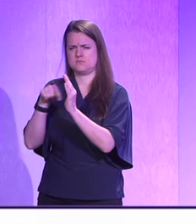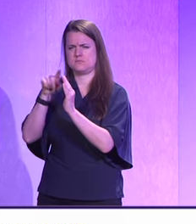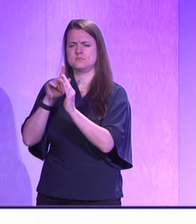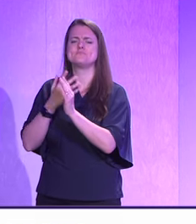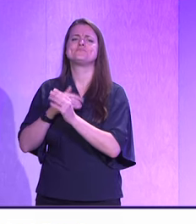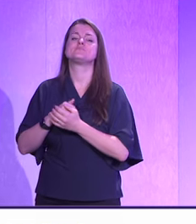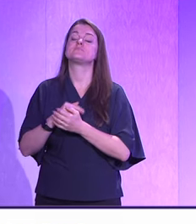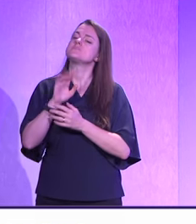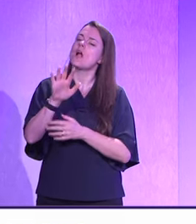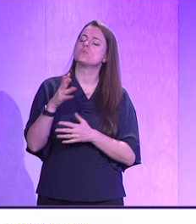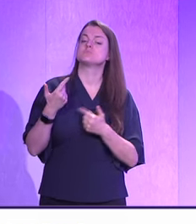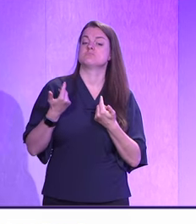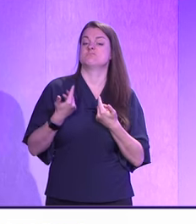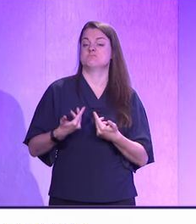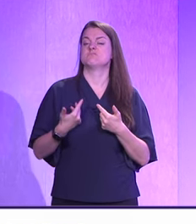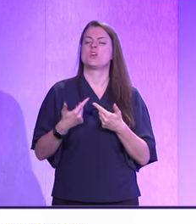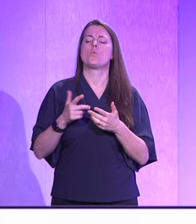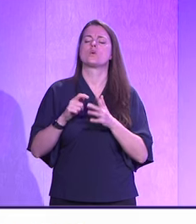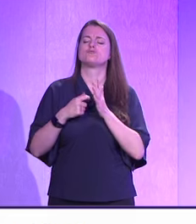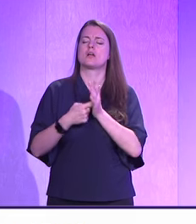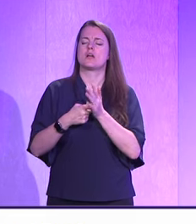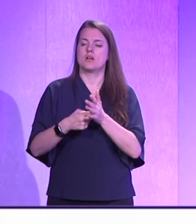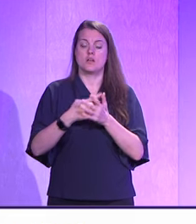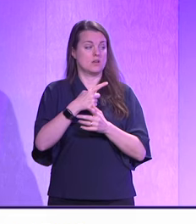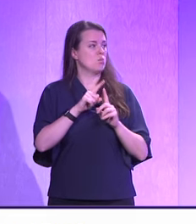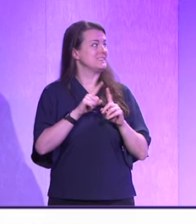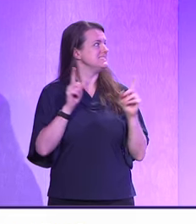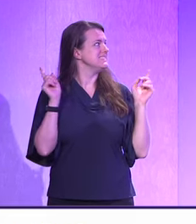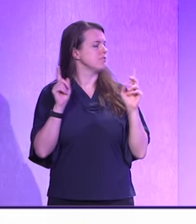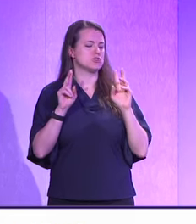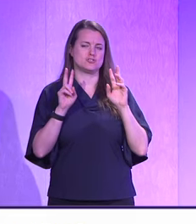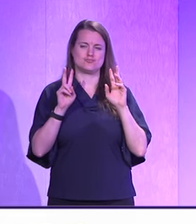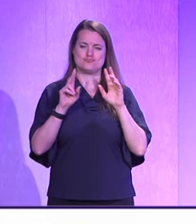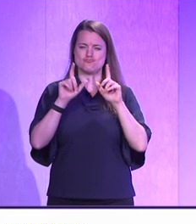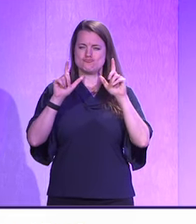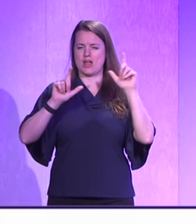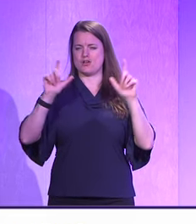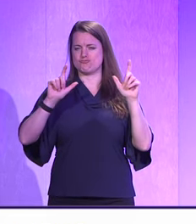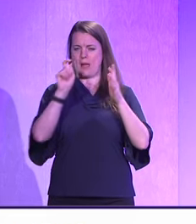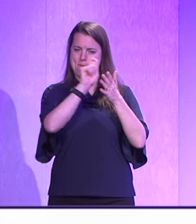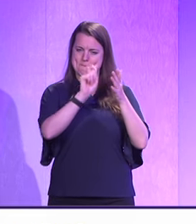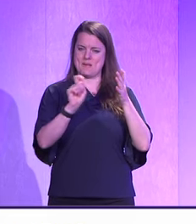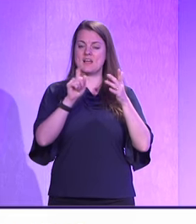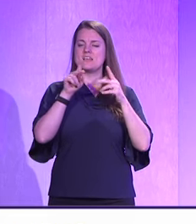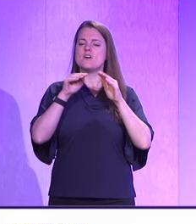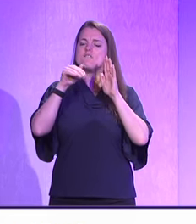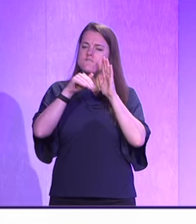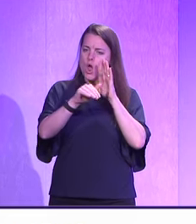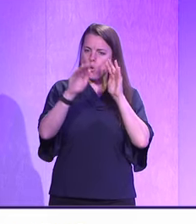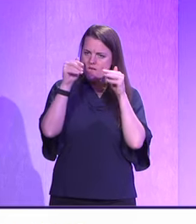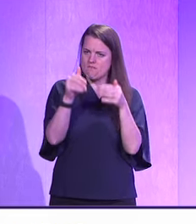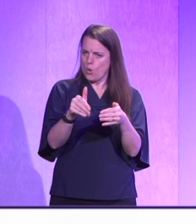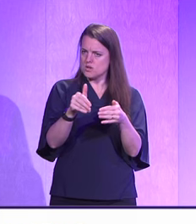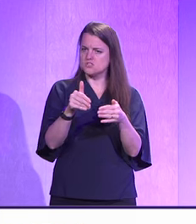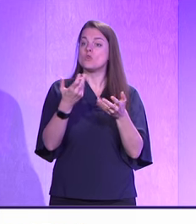These days, we would represent it looking more like this. We've got some different diagram style that's very flow-centric. So we've got flow